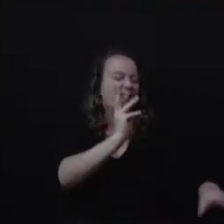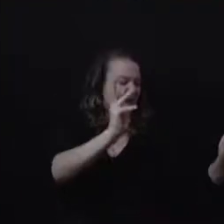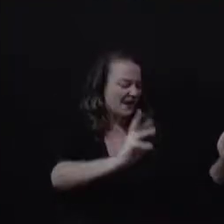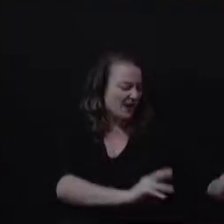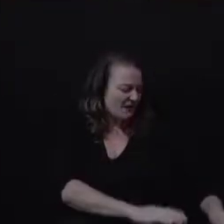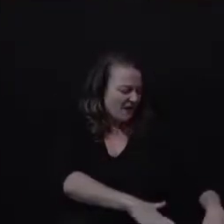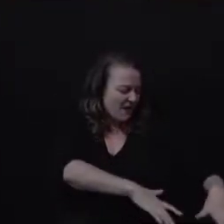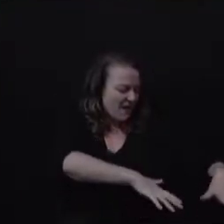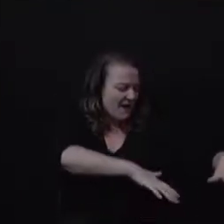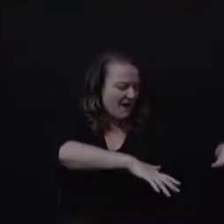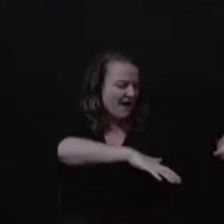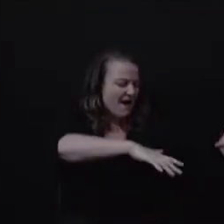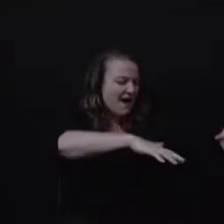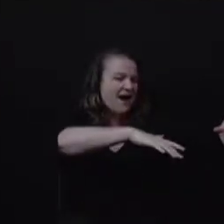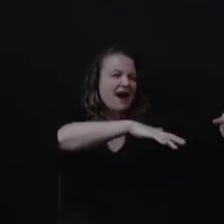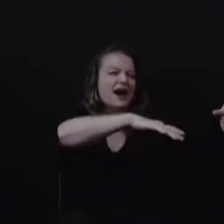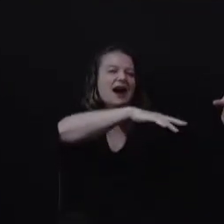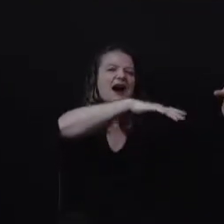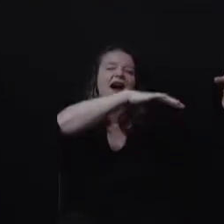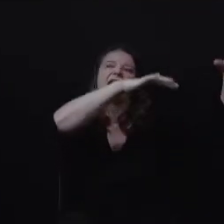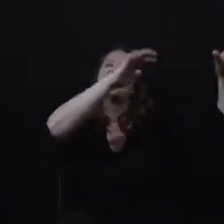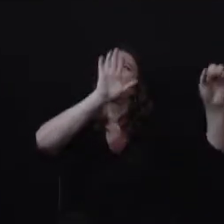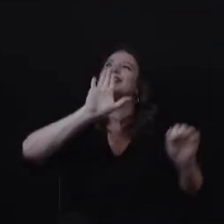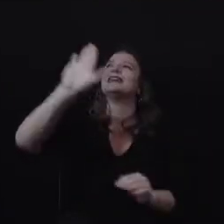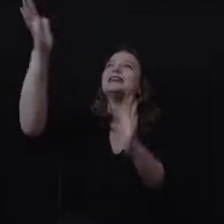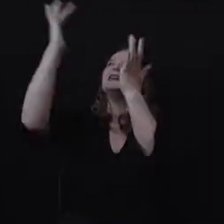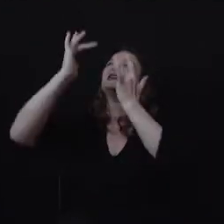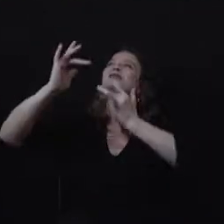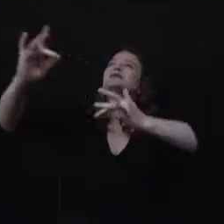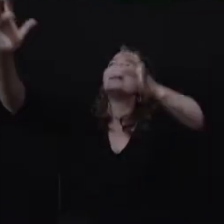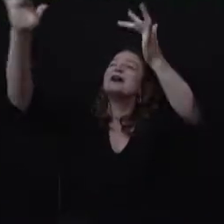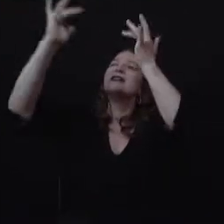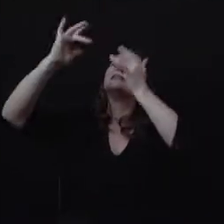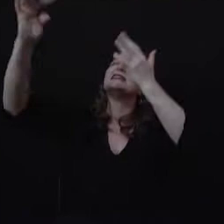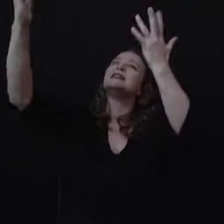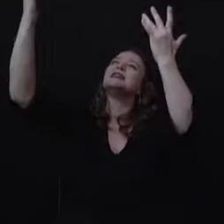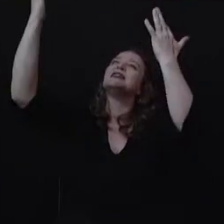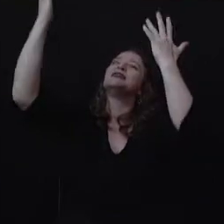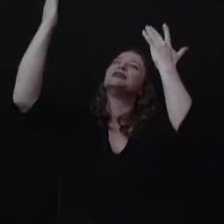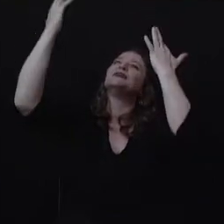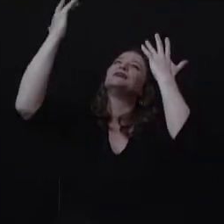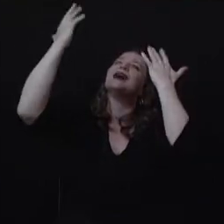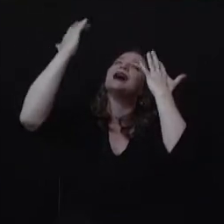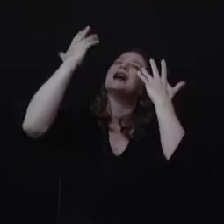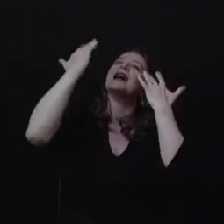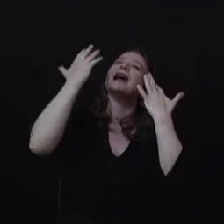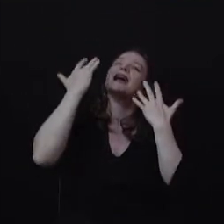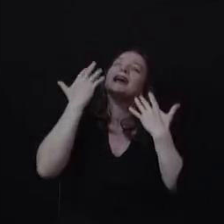See you.